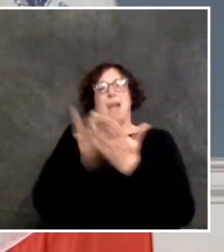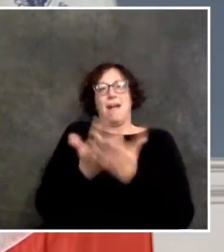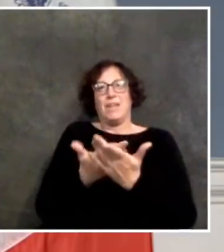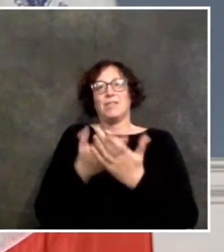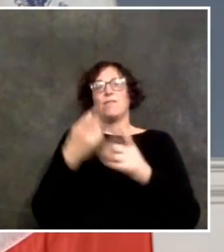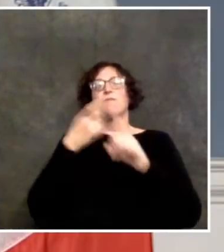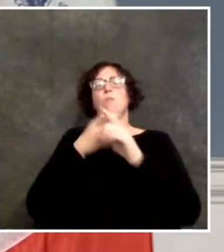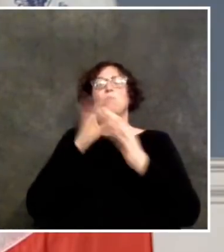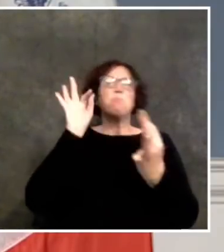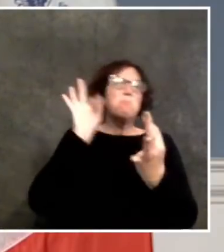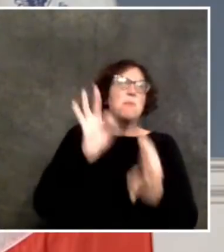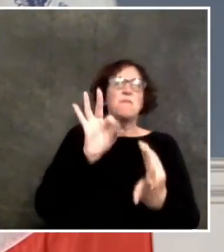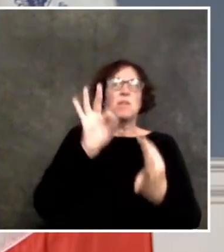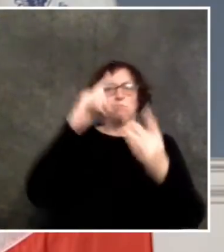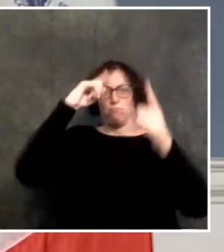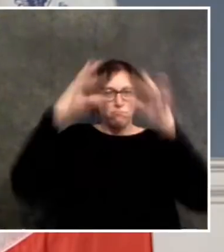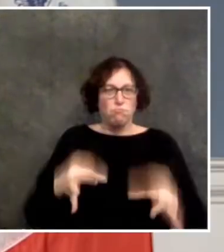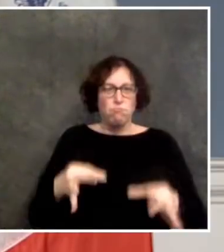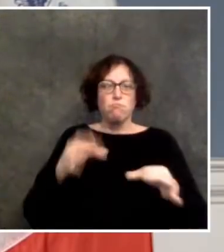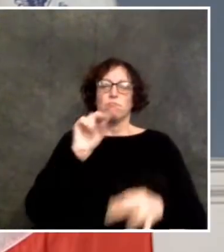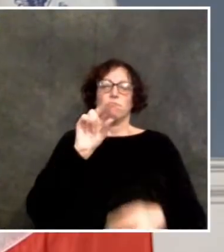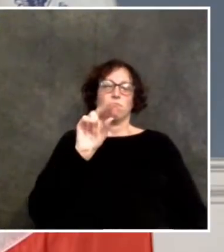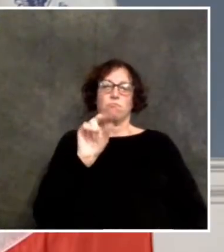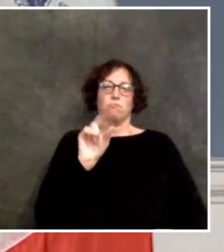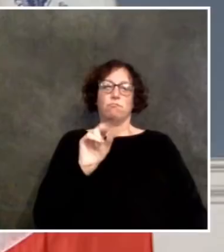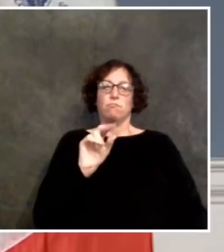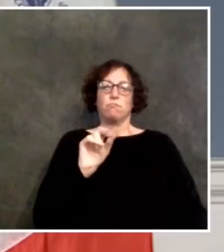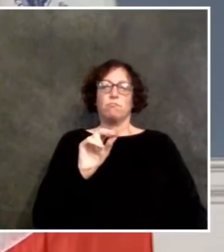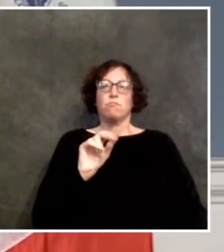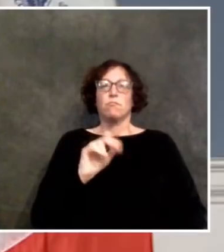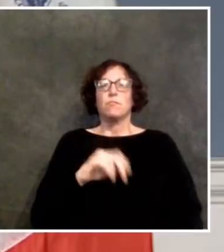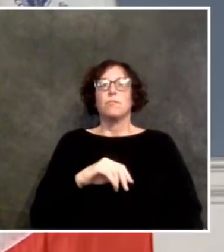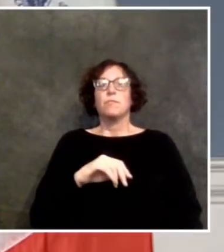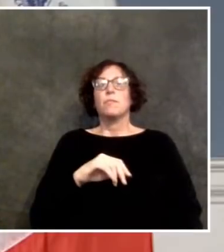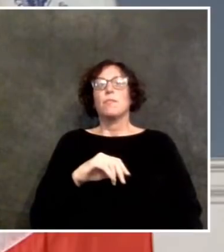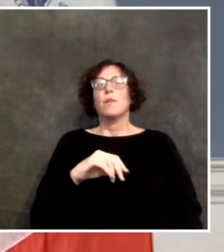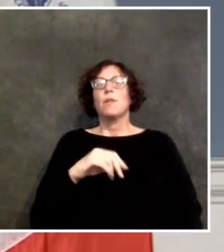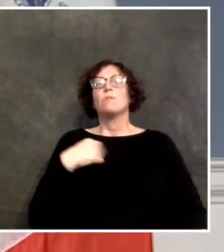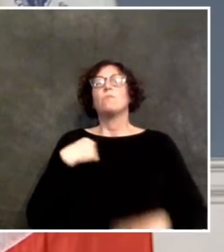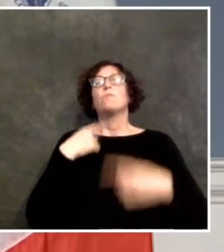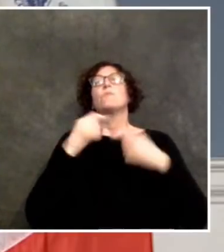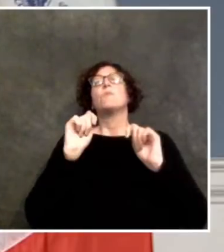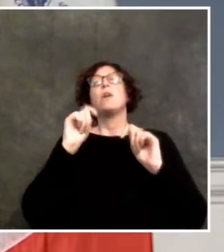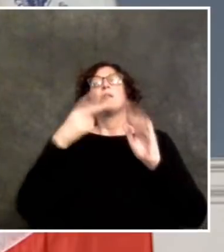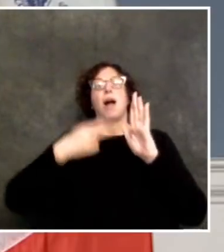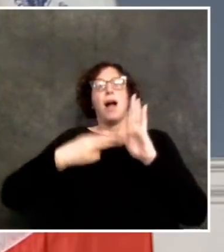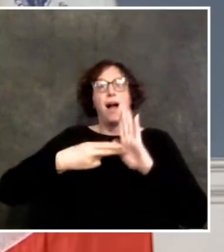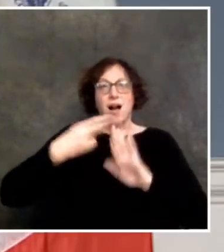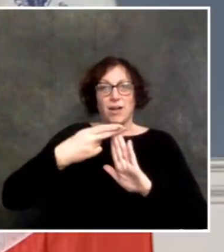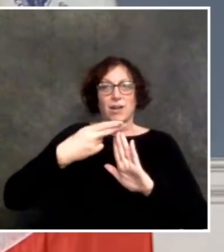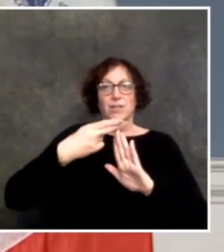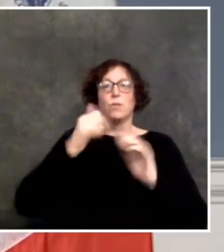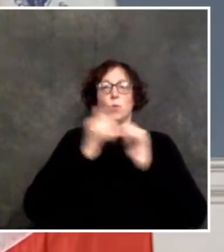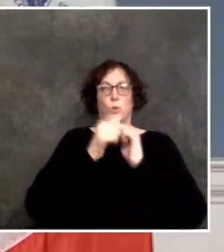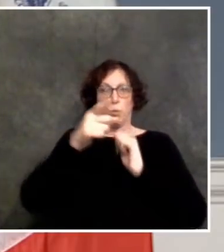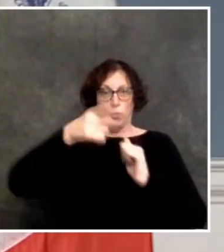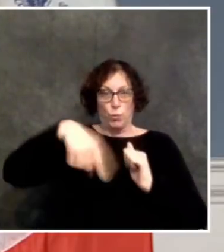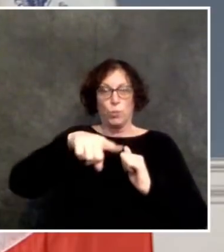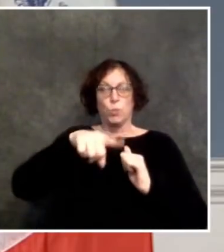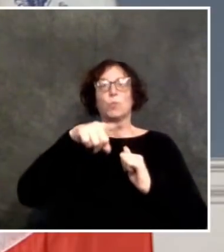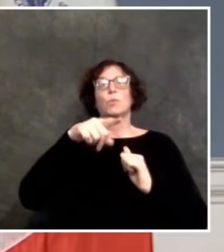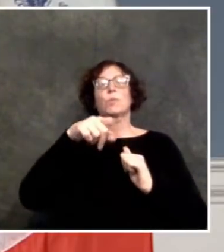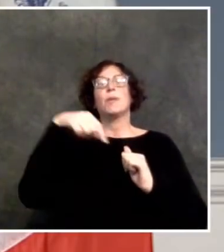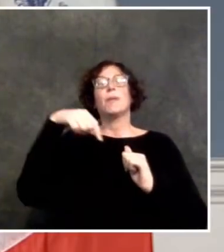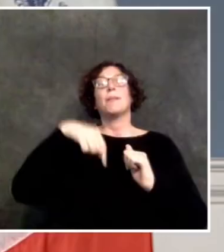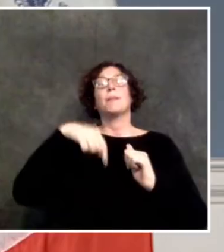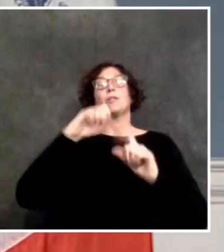to be as blunt as I can be, and I need people to understand that we are on an ever-changing situation. And if we're